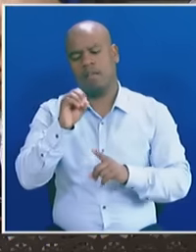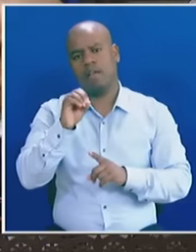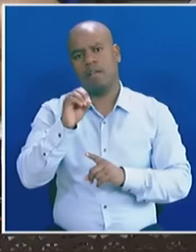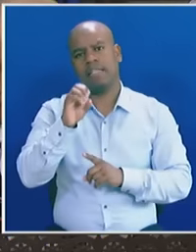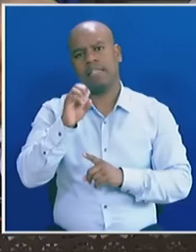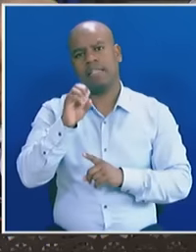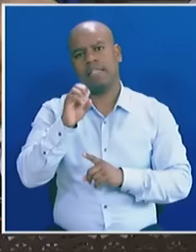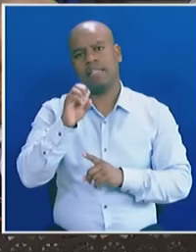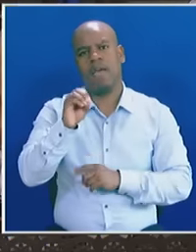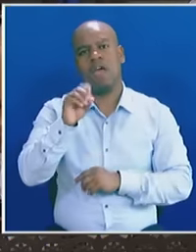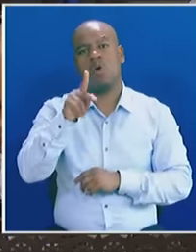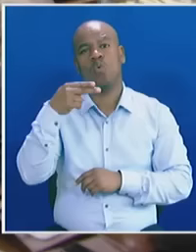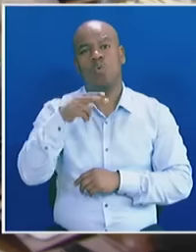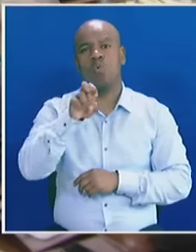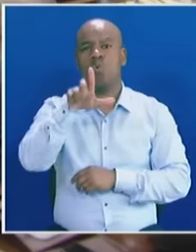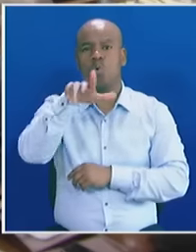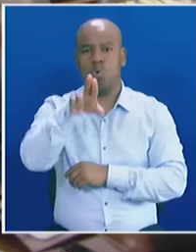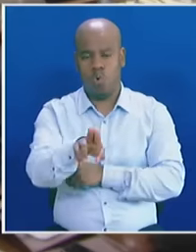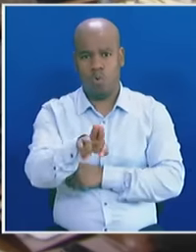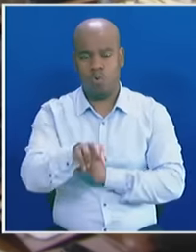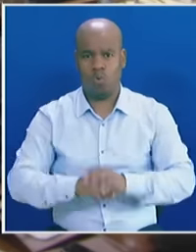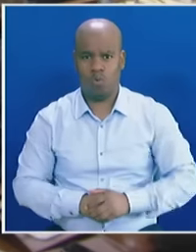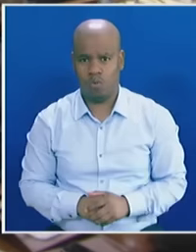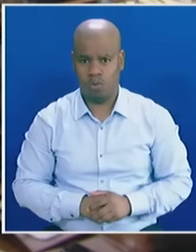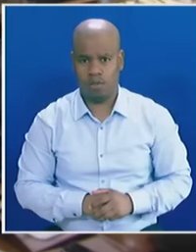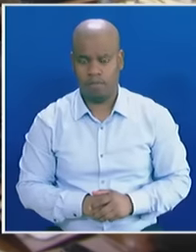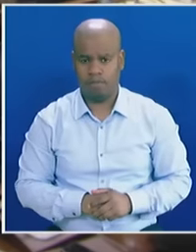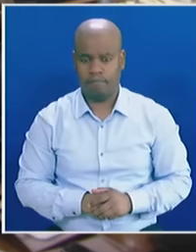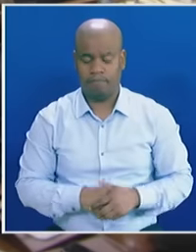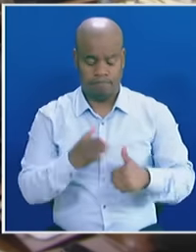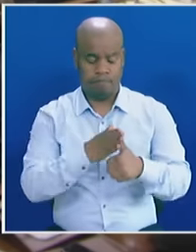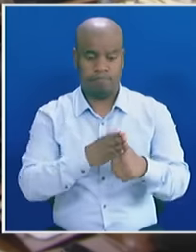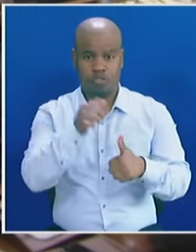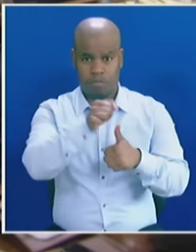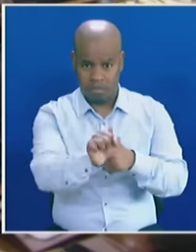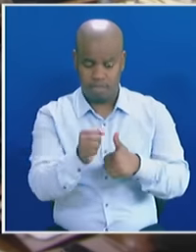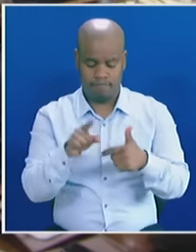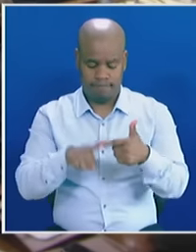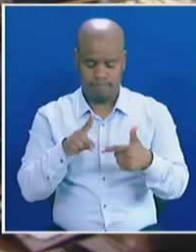Thank you, House Chair. Honorable Minister and Deputy and honorable members.